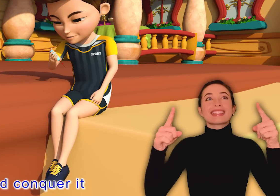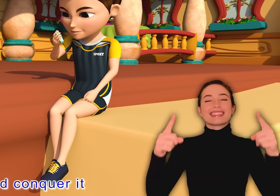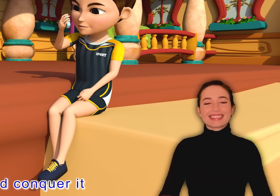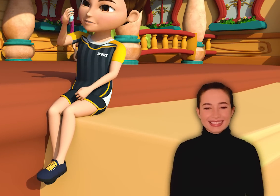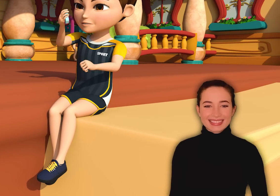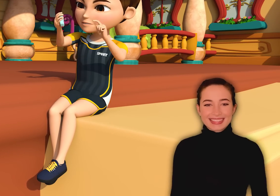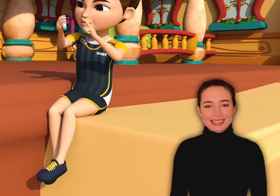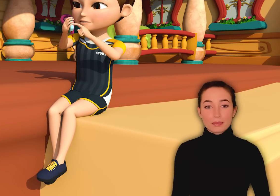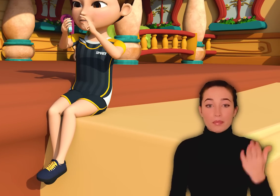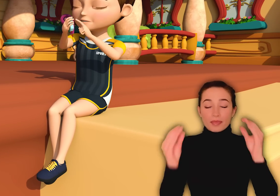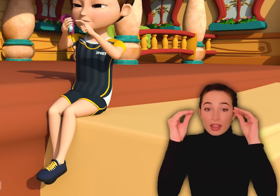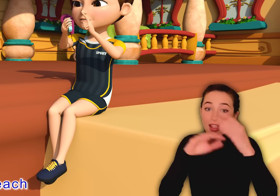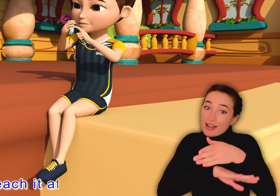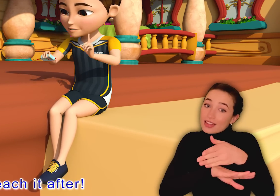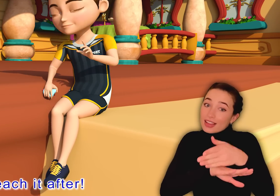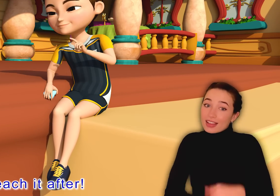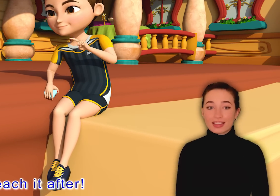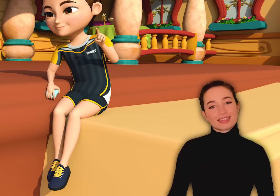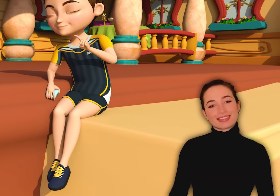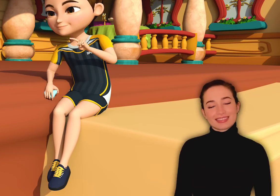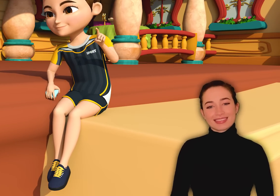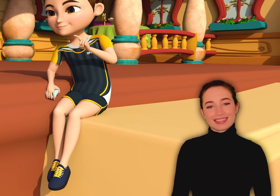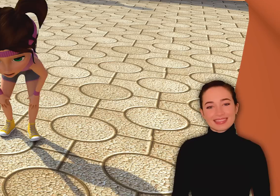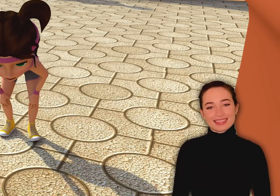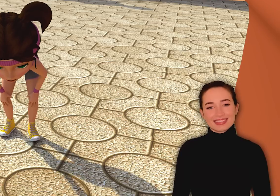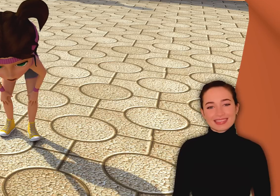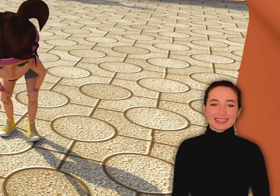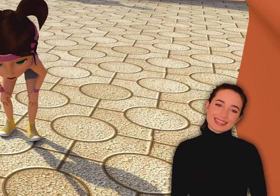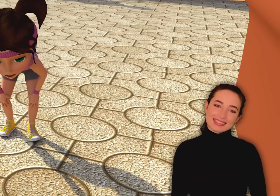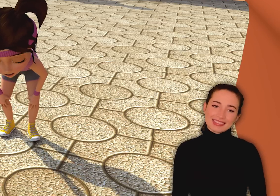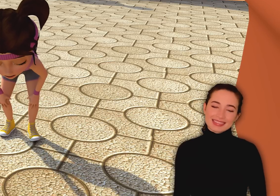it and Conquer it and maybe we'll teach it